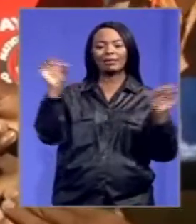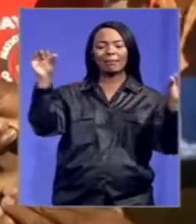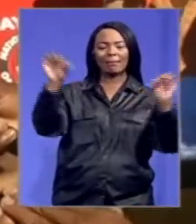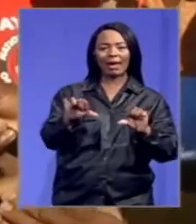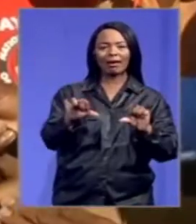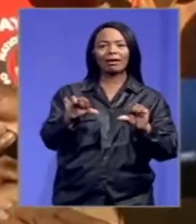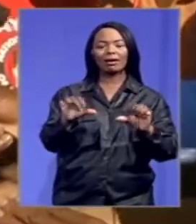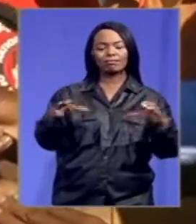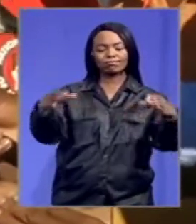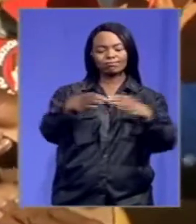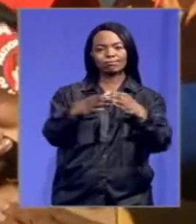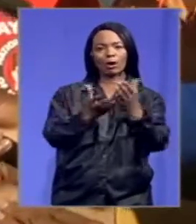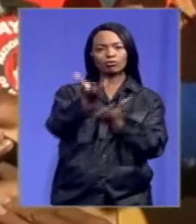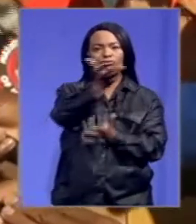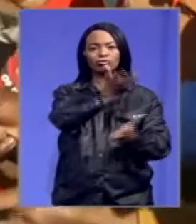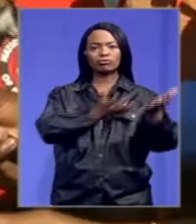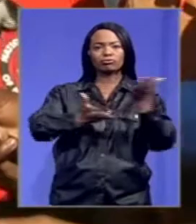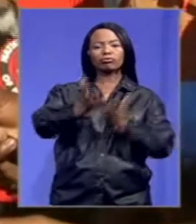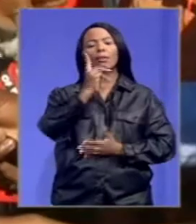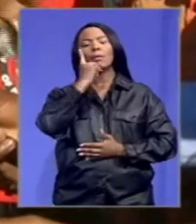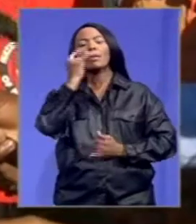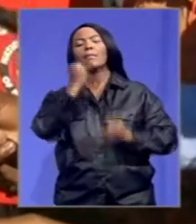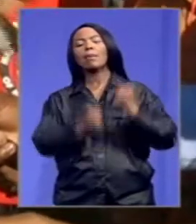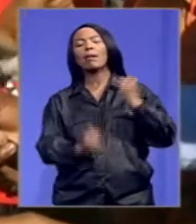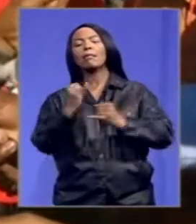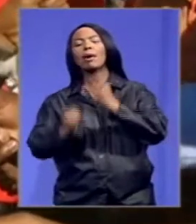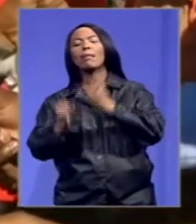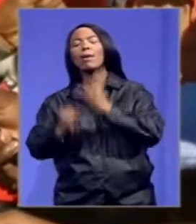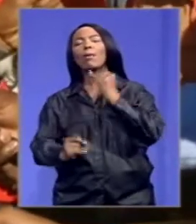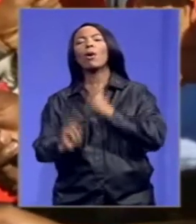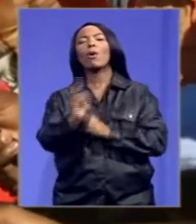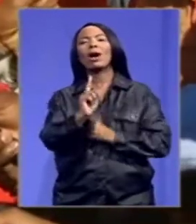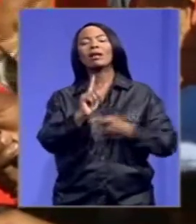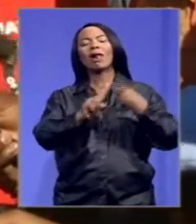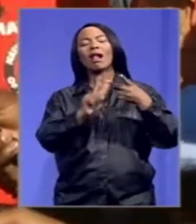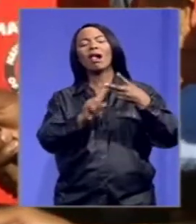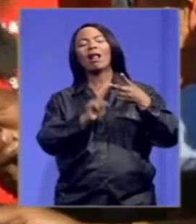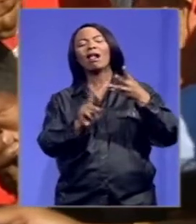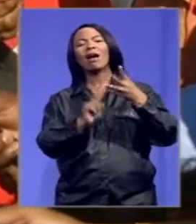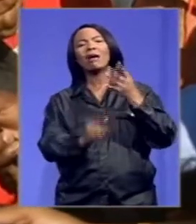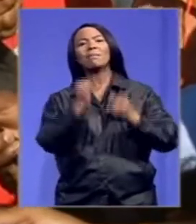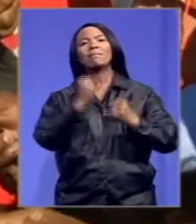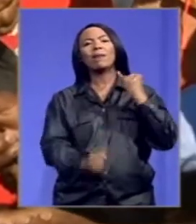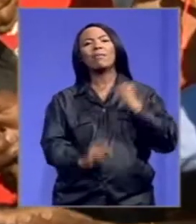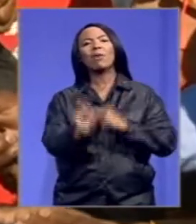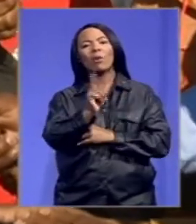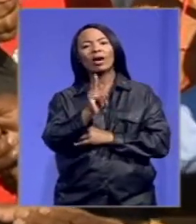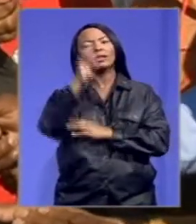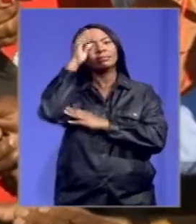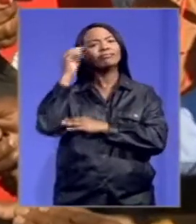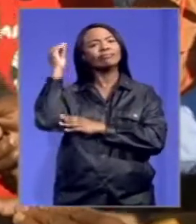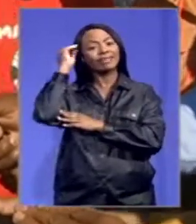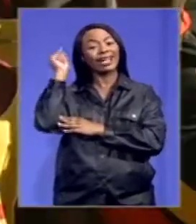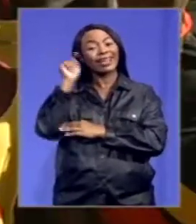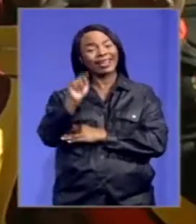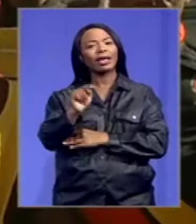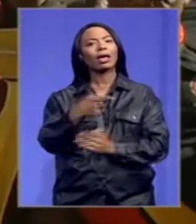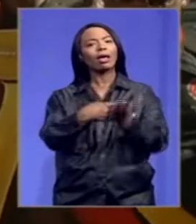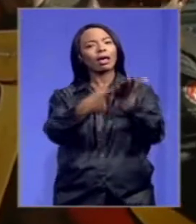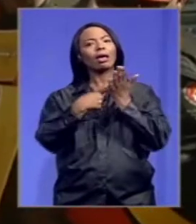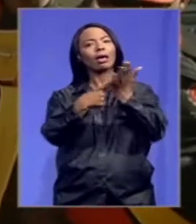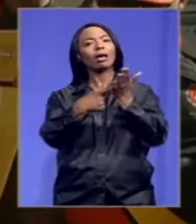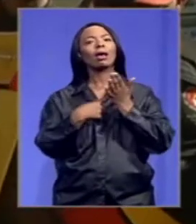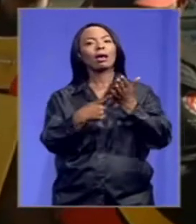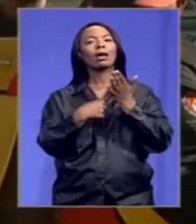say what is wrong, what has happened, what is it that we have done wrong, how are we going to change that.